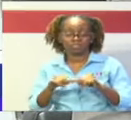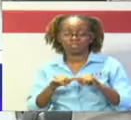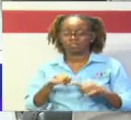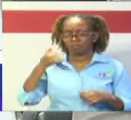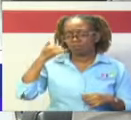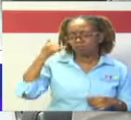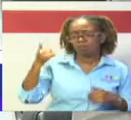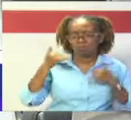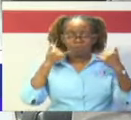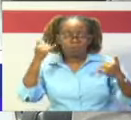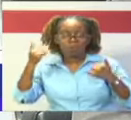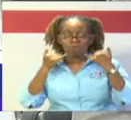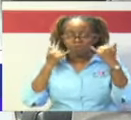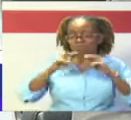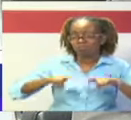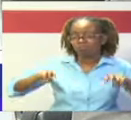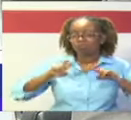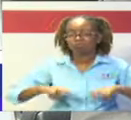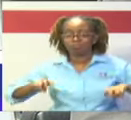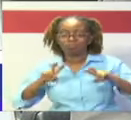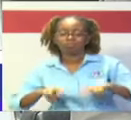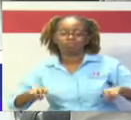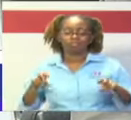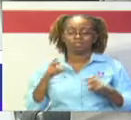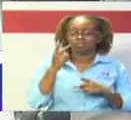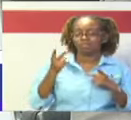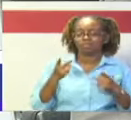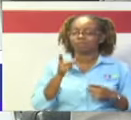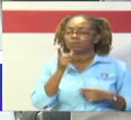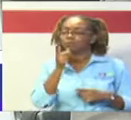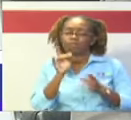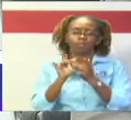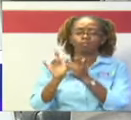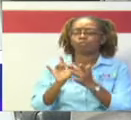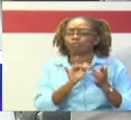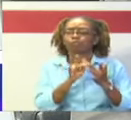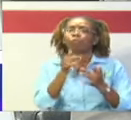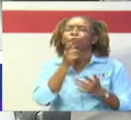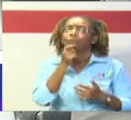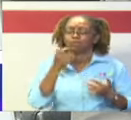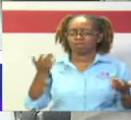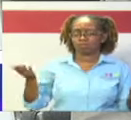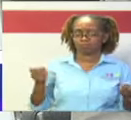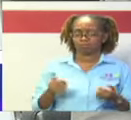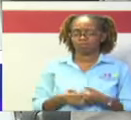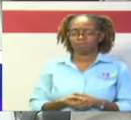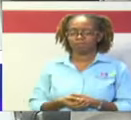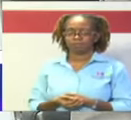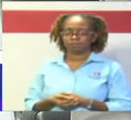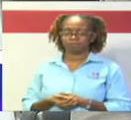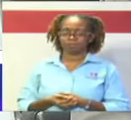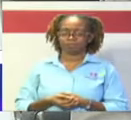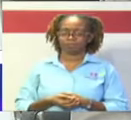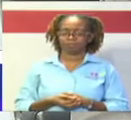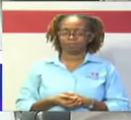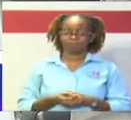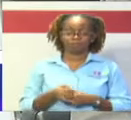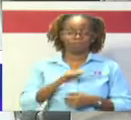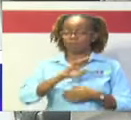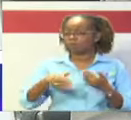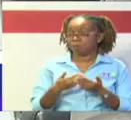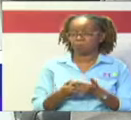case was very robust, and all of the primary contacts were quarantined, tested negative, and we are